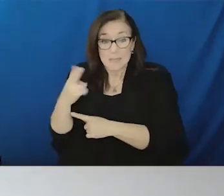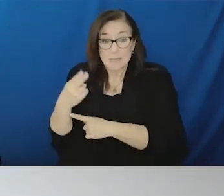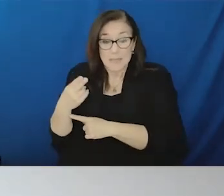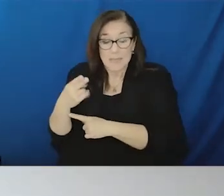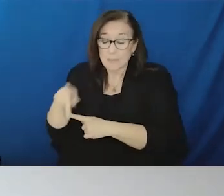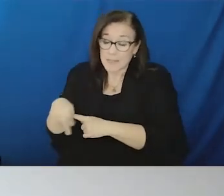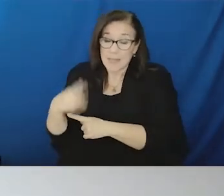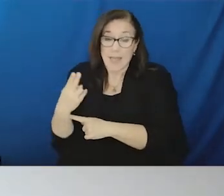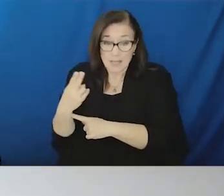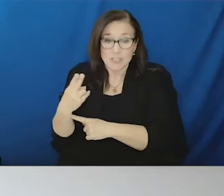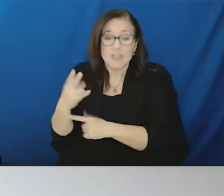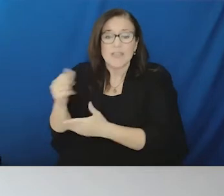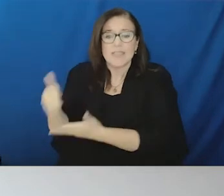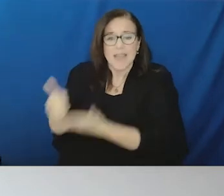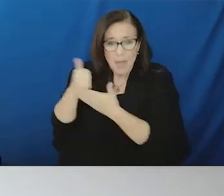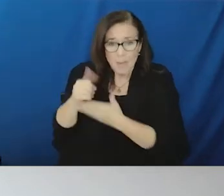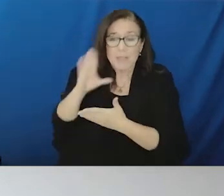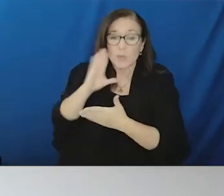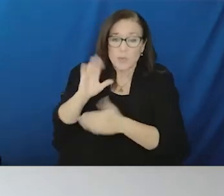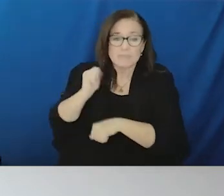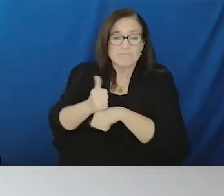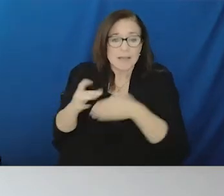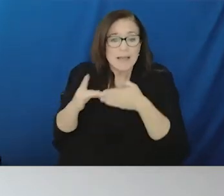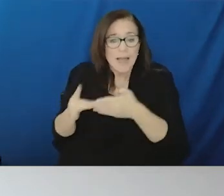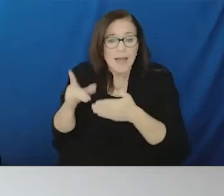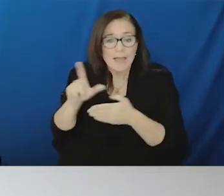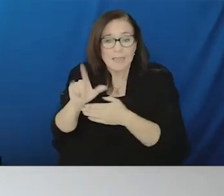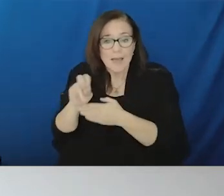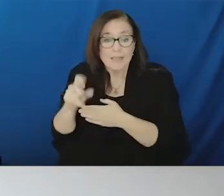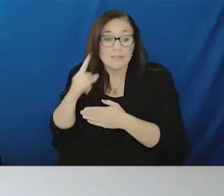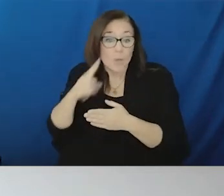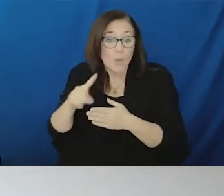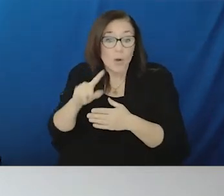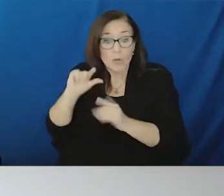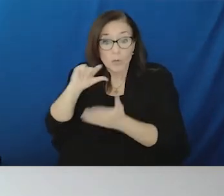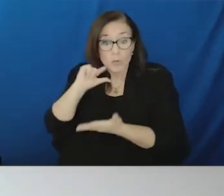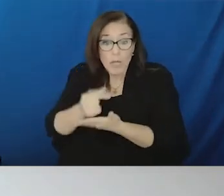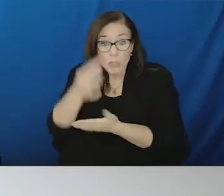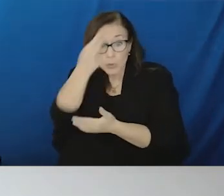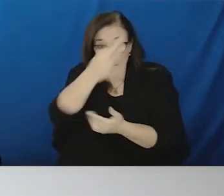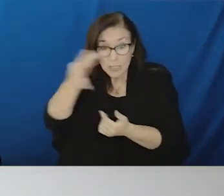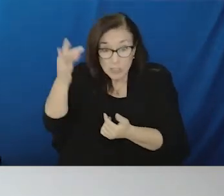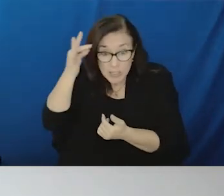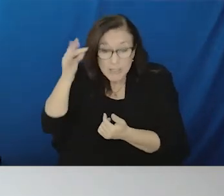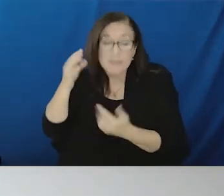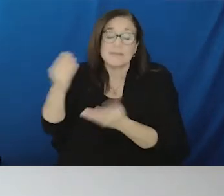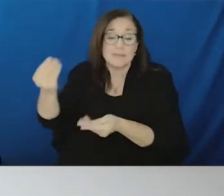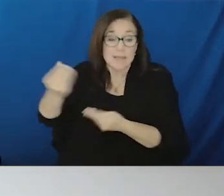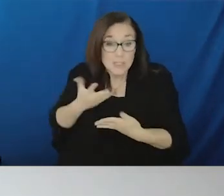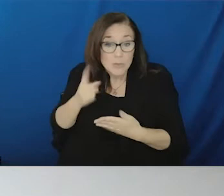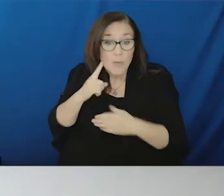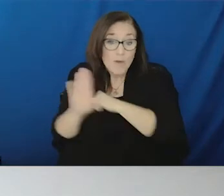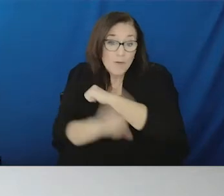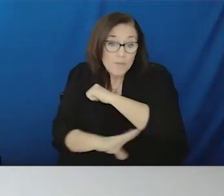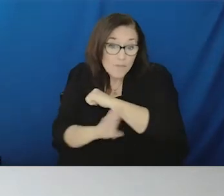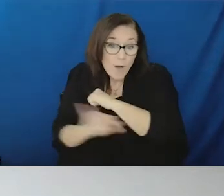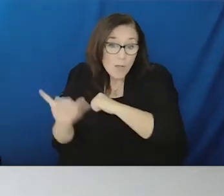what the guidelines will be for graduation, help us know what the guidelines might be in the fall so schools can